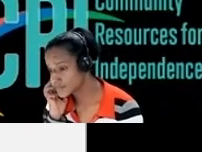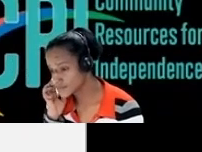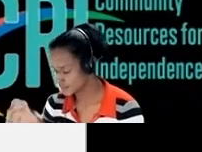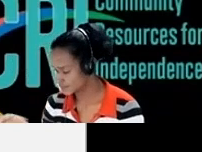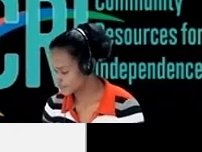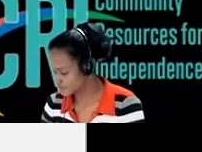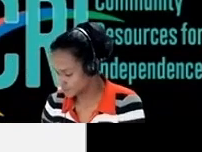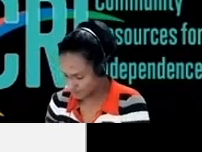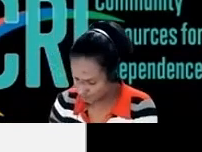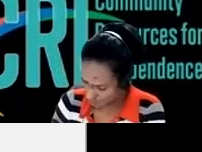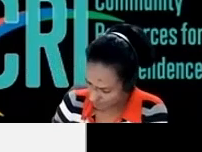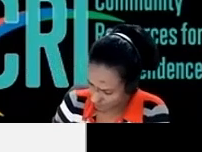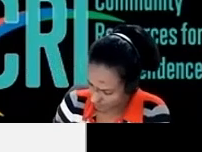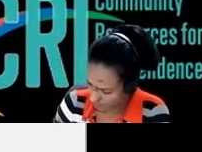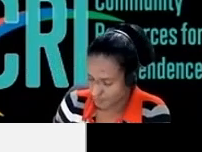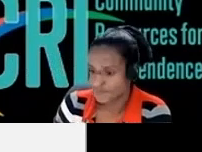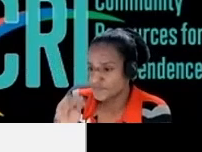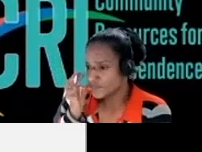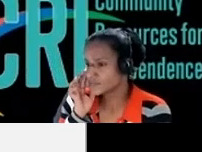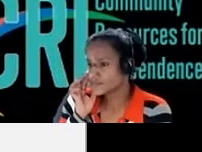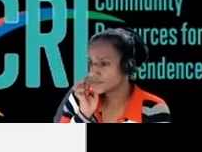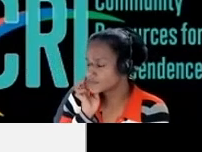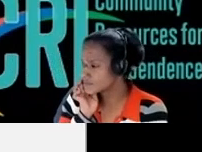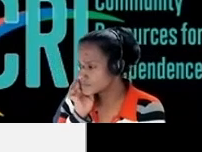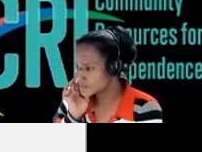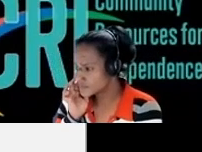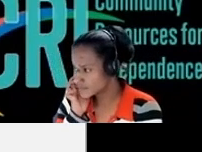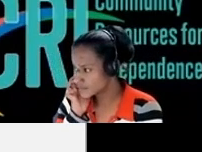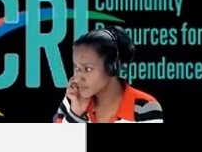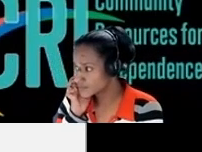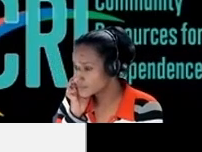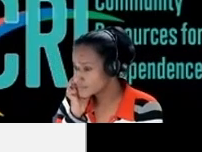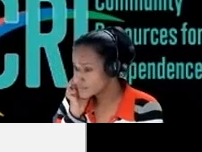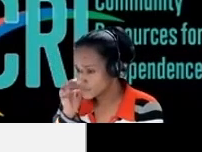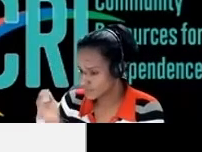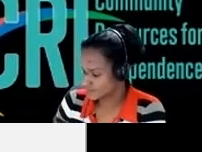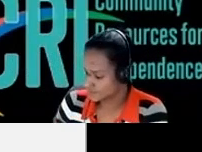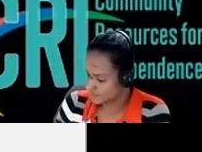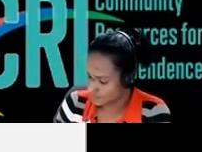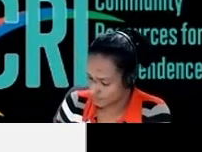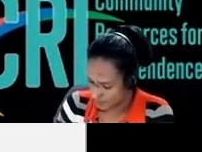interested in different AT, as a resource coordinator, I'm the person